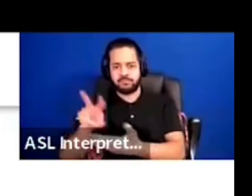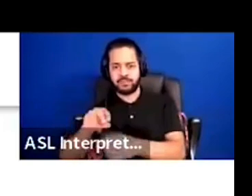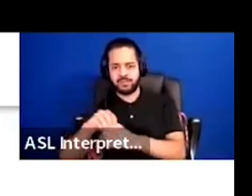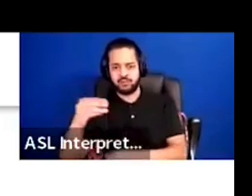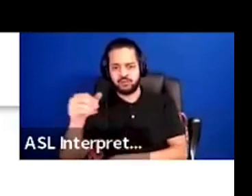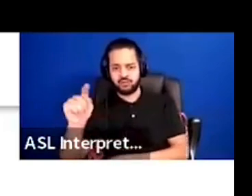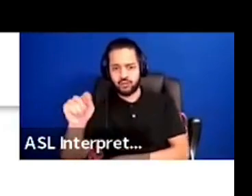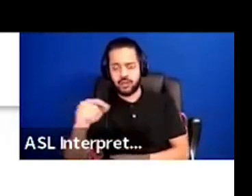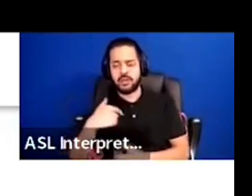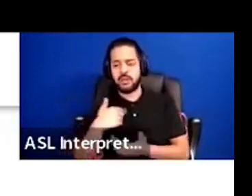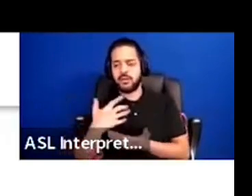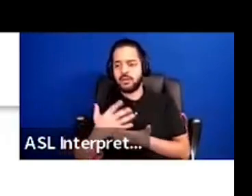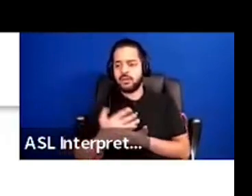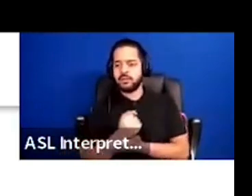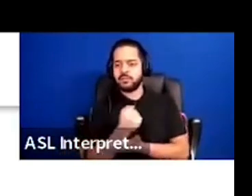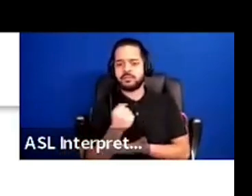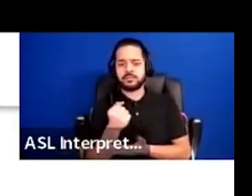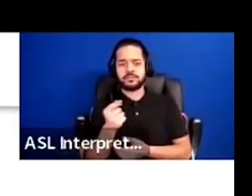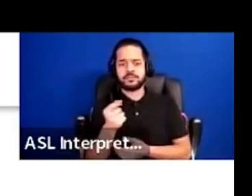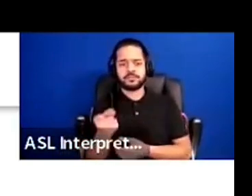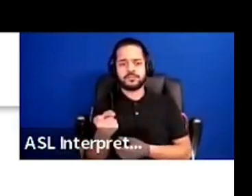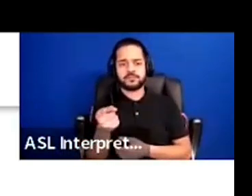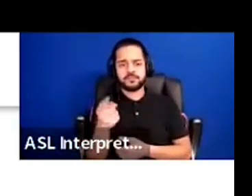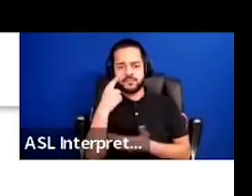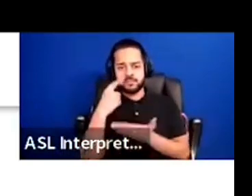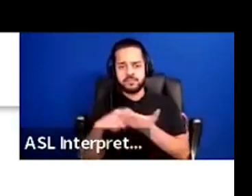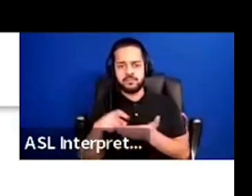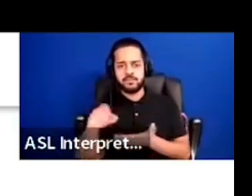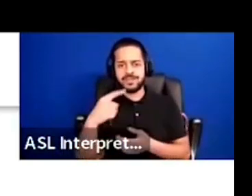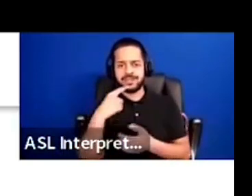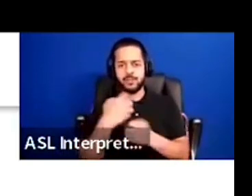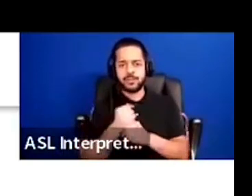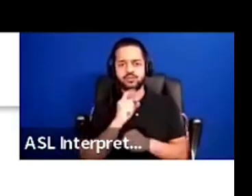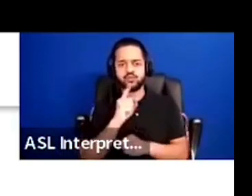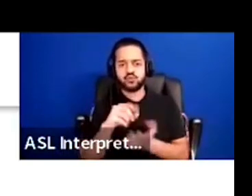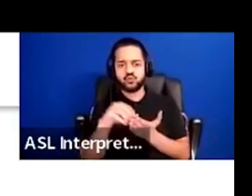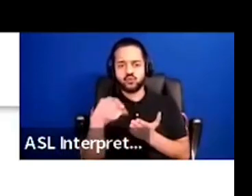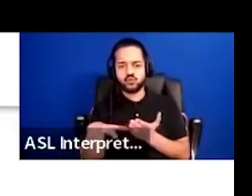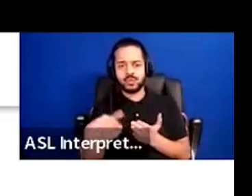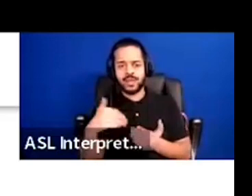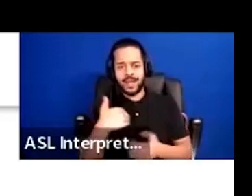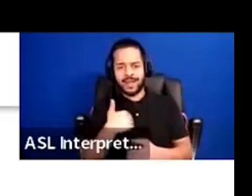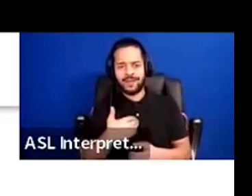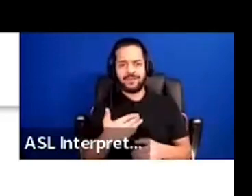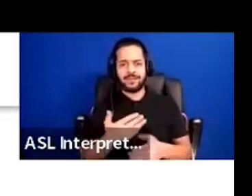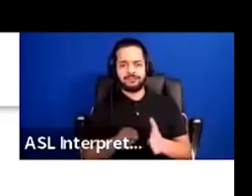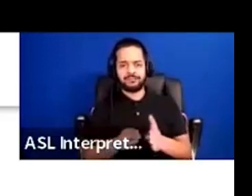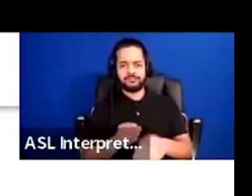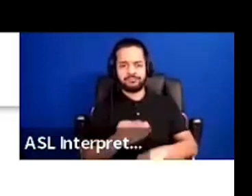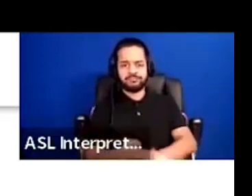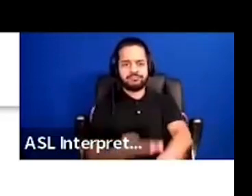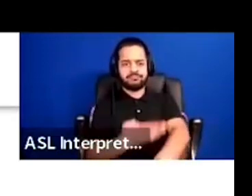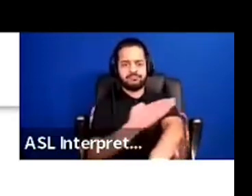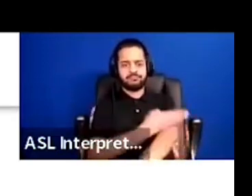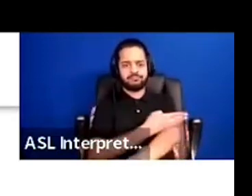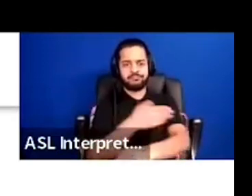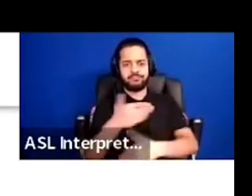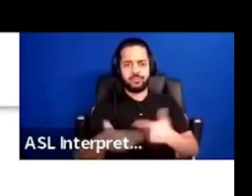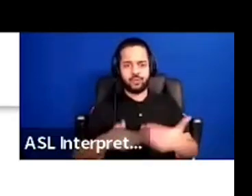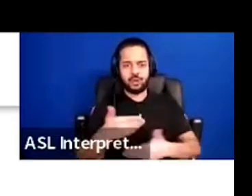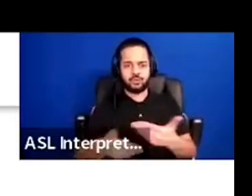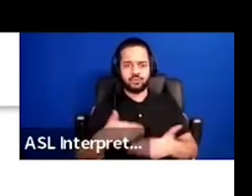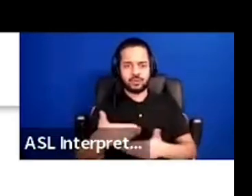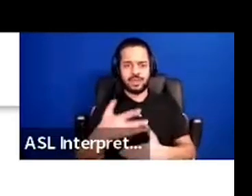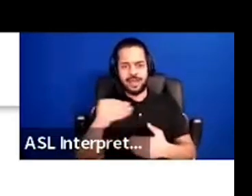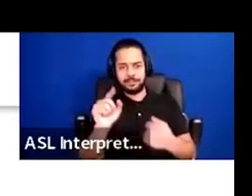chat about wanting to ensure that students are making significant progress and are working towards grade